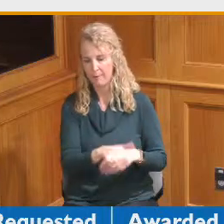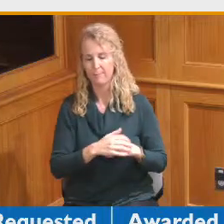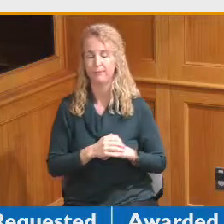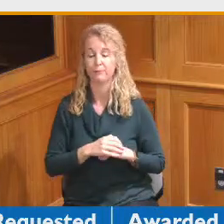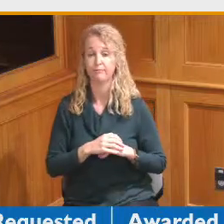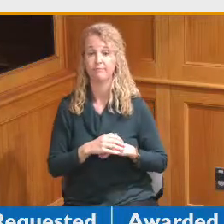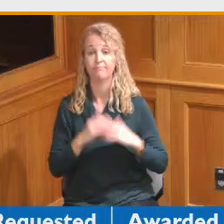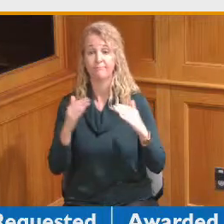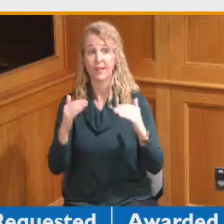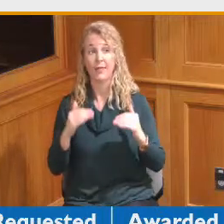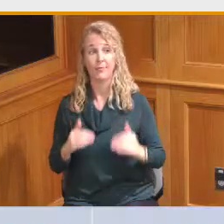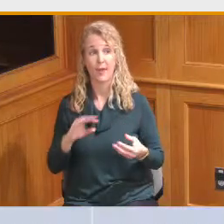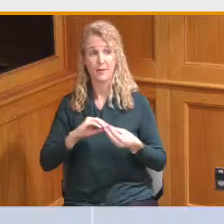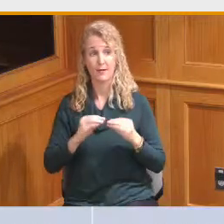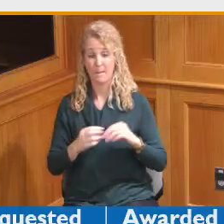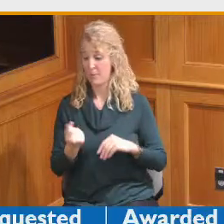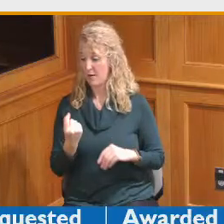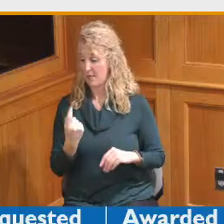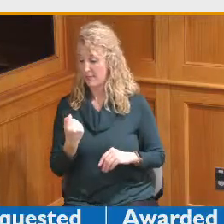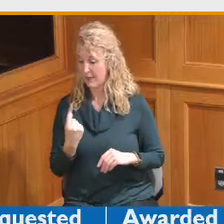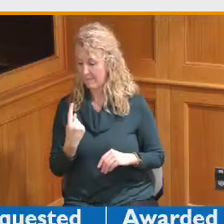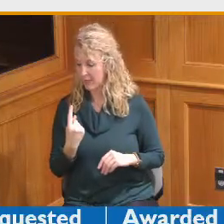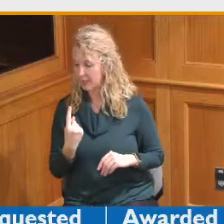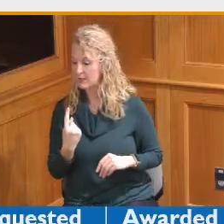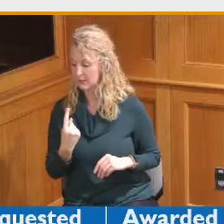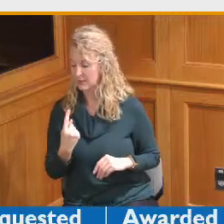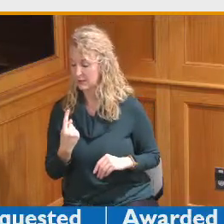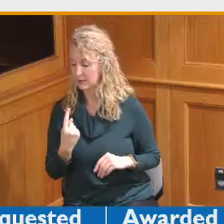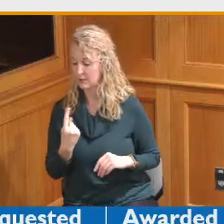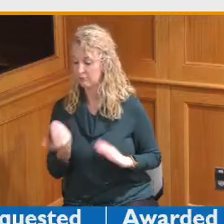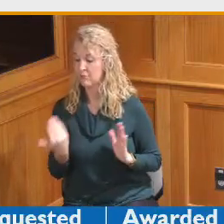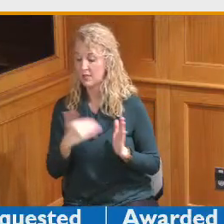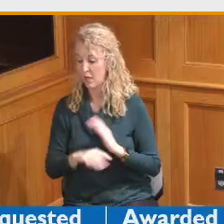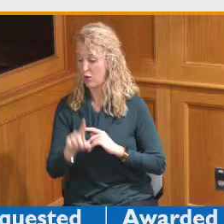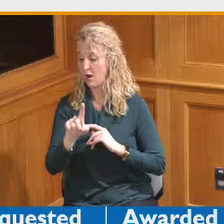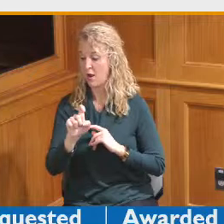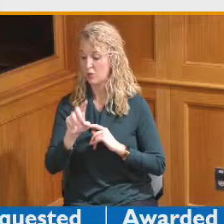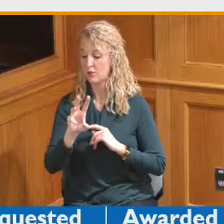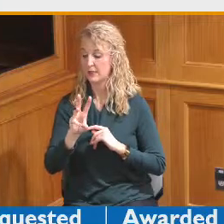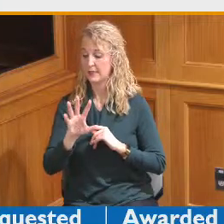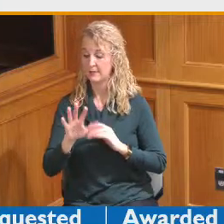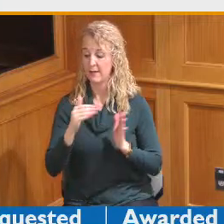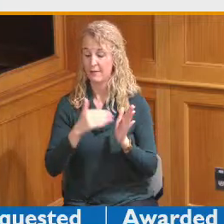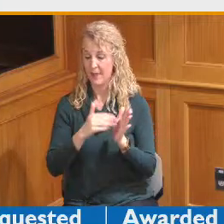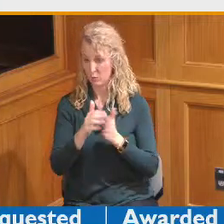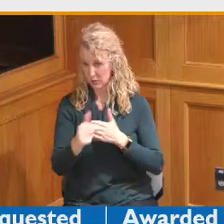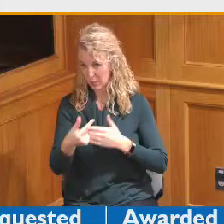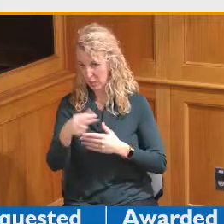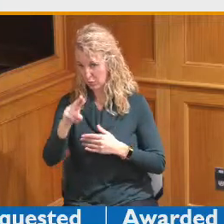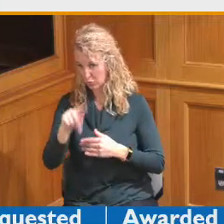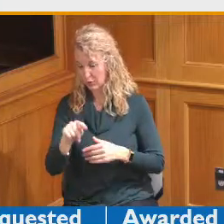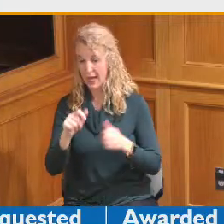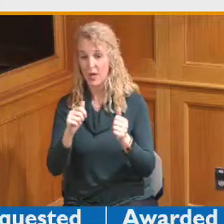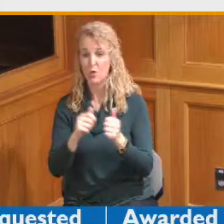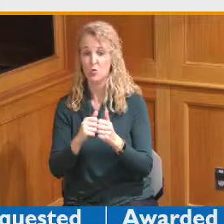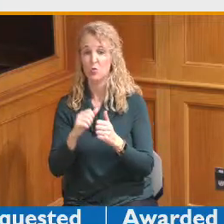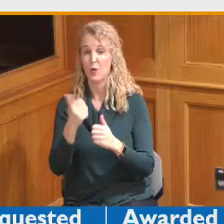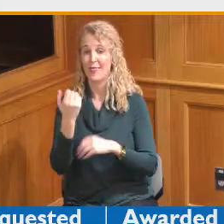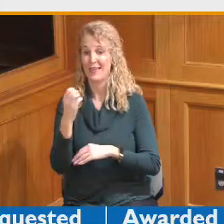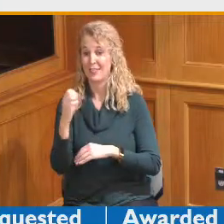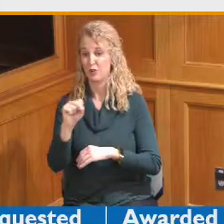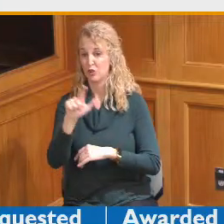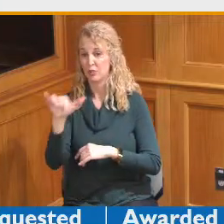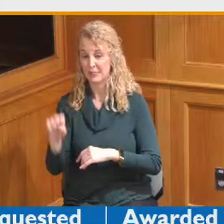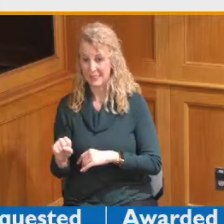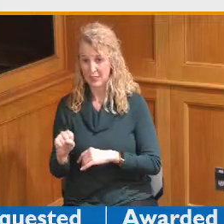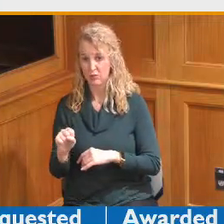And then resolution number 11, that is a $165,000 grant agreement with Easter Seals Redwood.